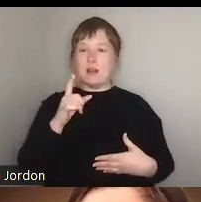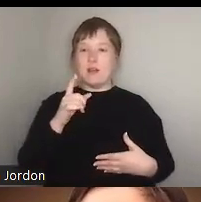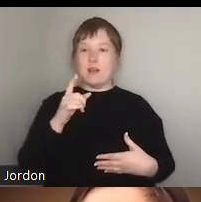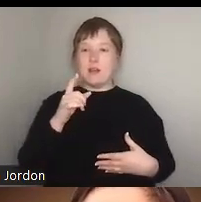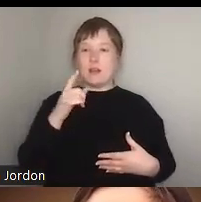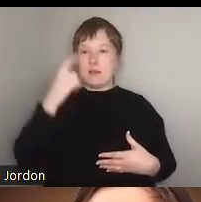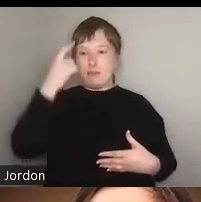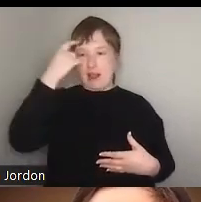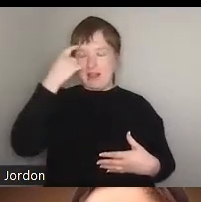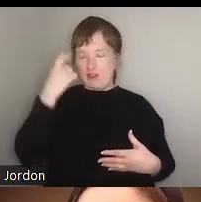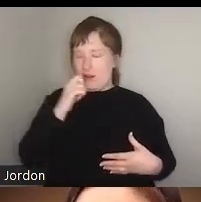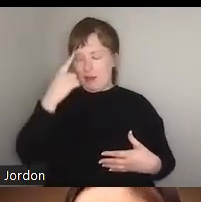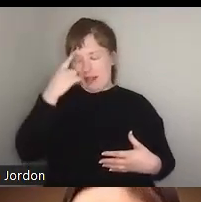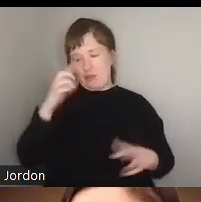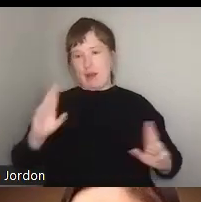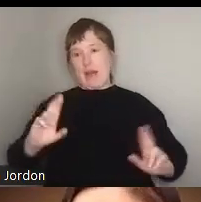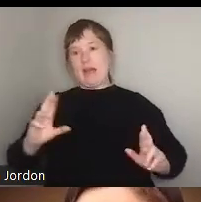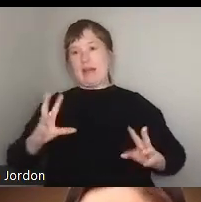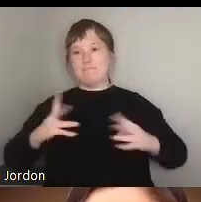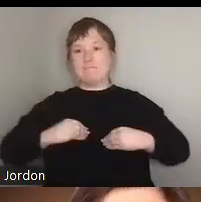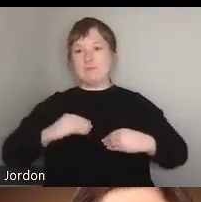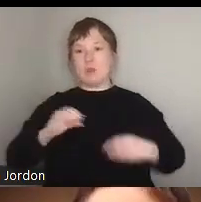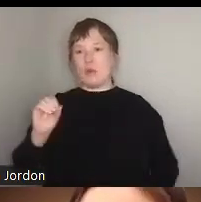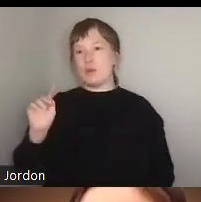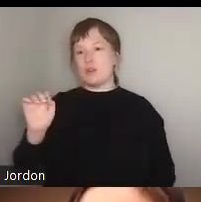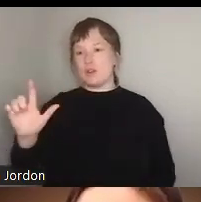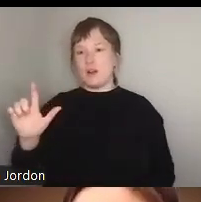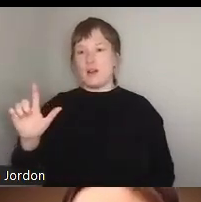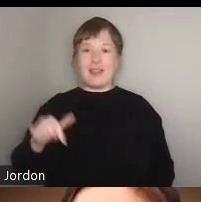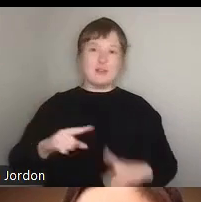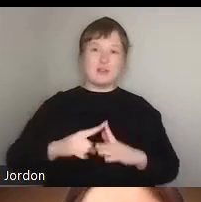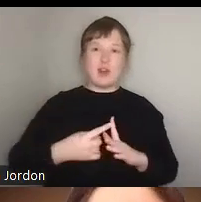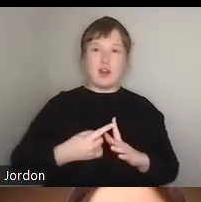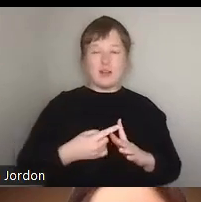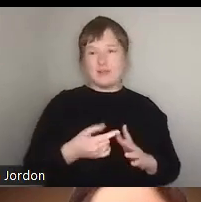of cortisol that early on. I mean, even children really young